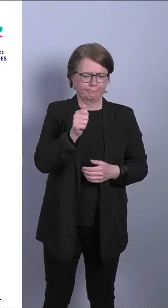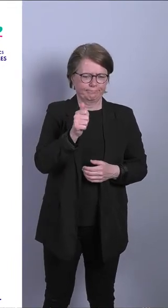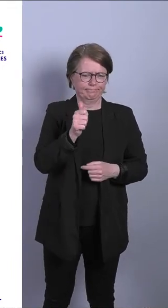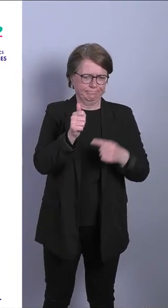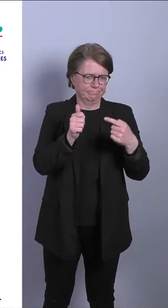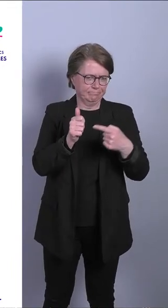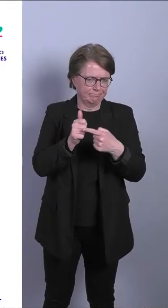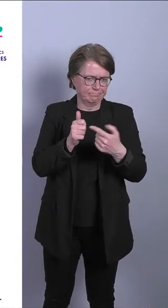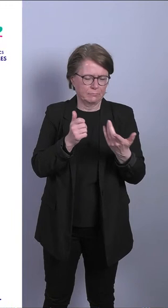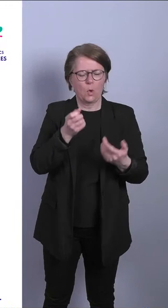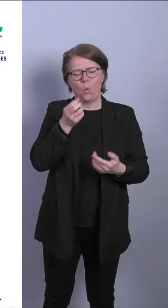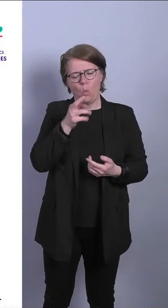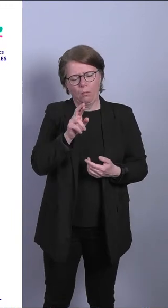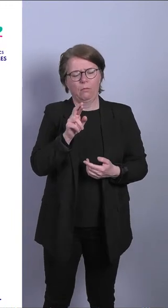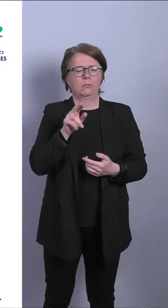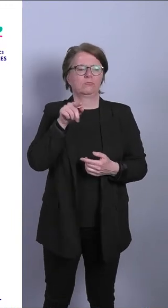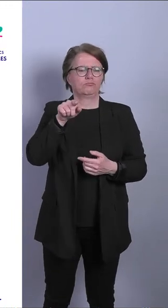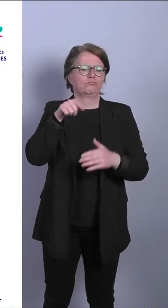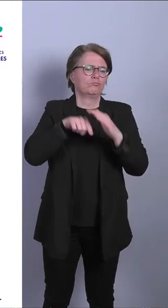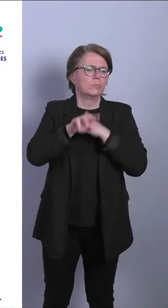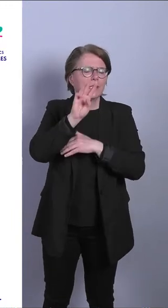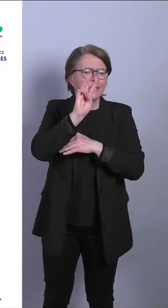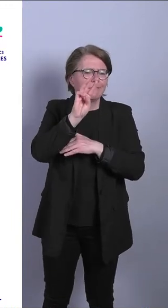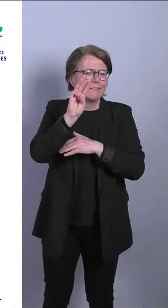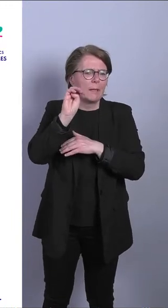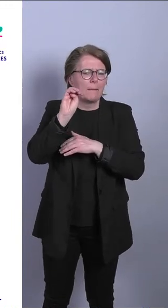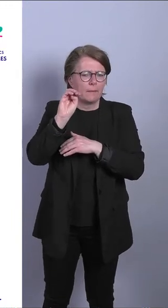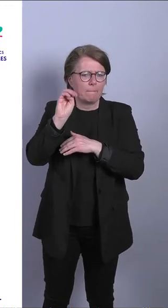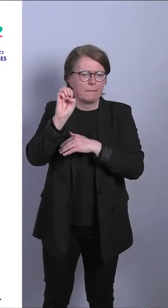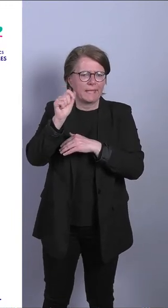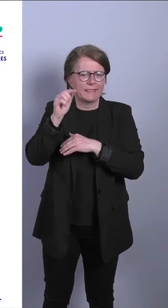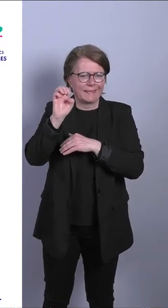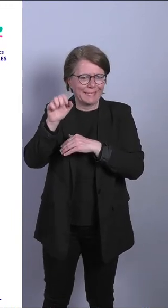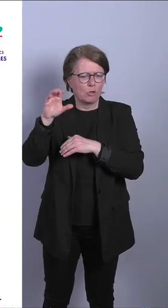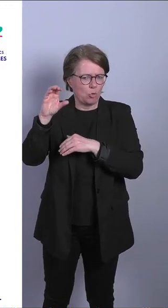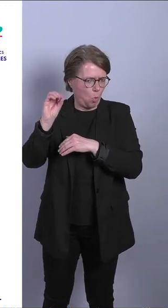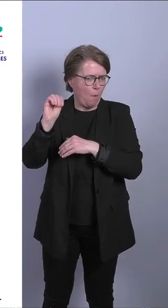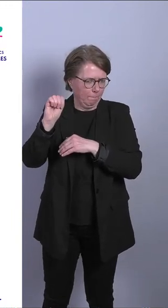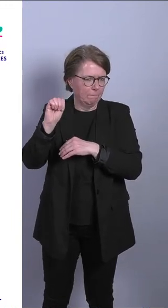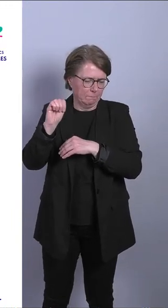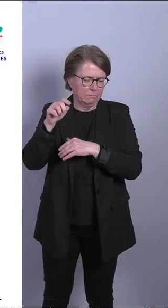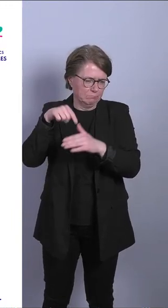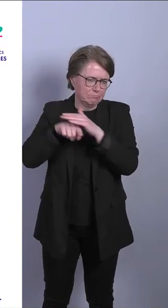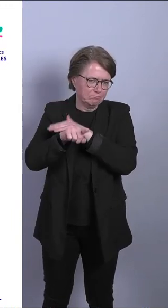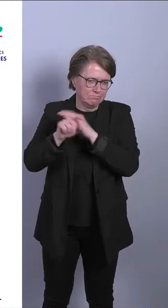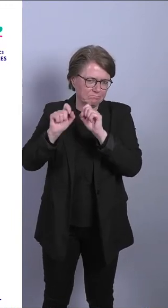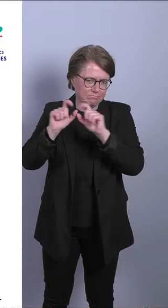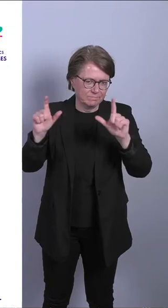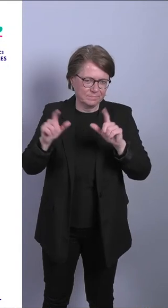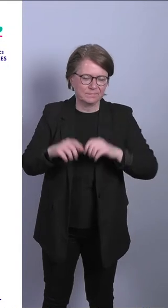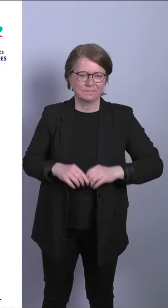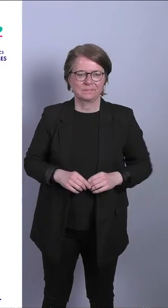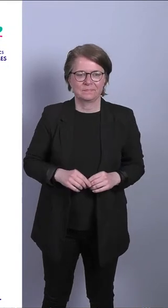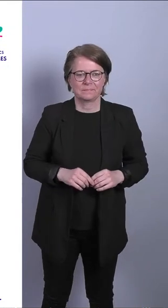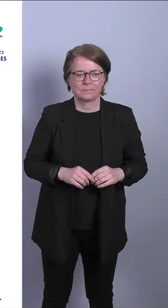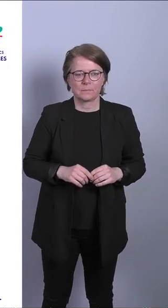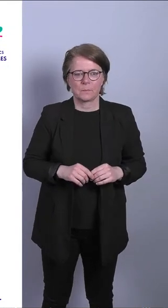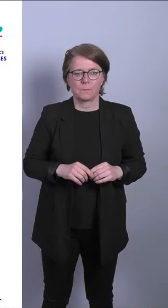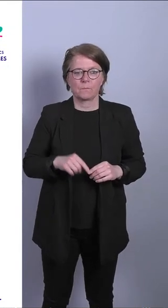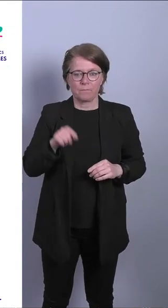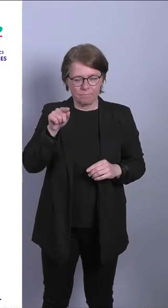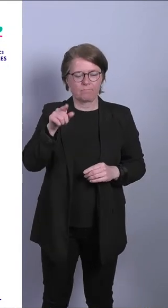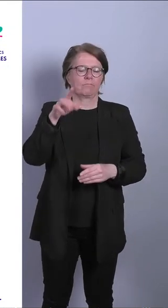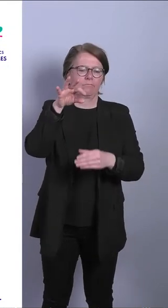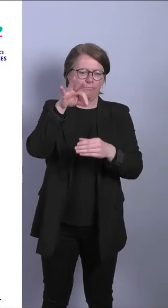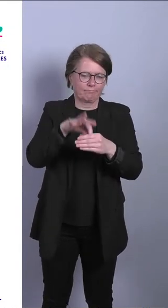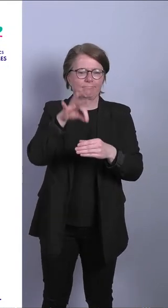enter the code. You can see it here. You can see the figures up there. And then you will directly